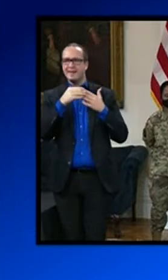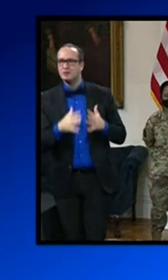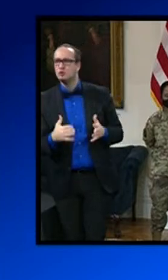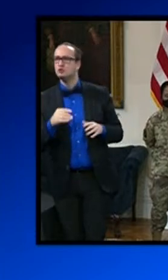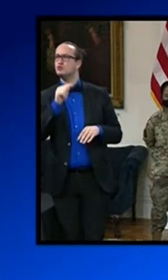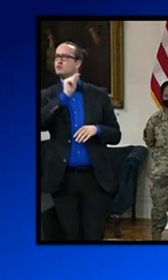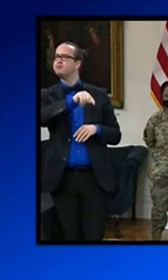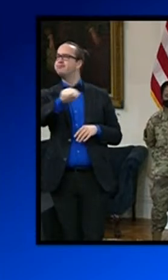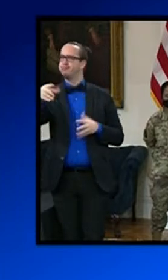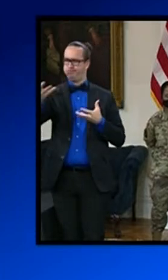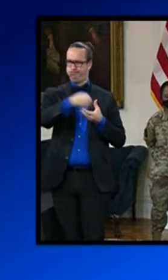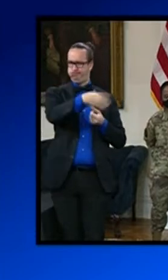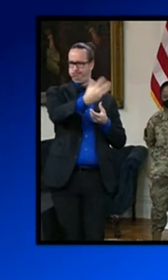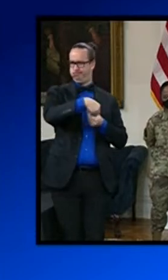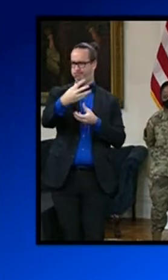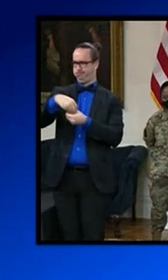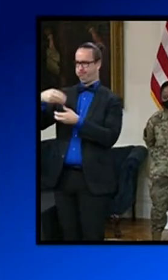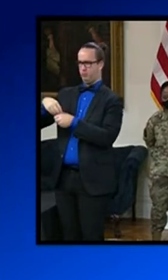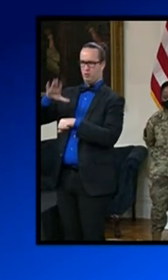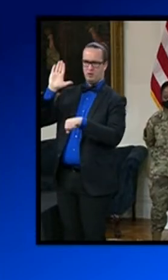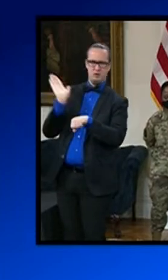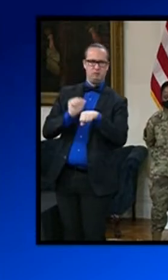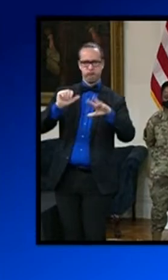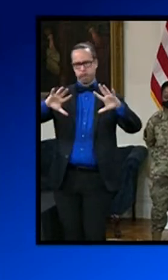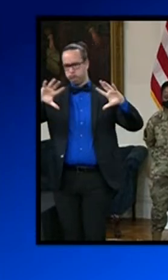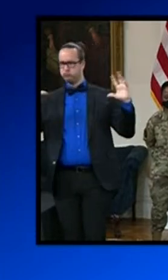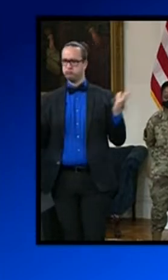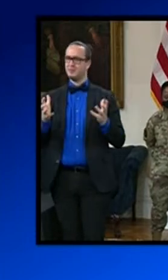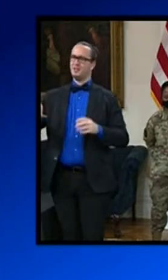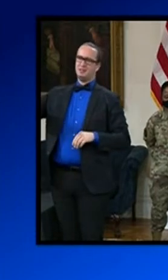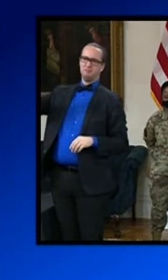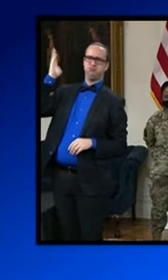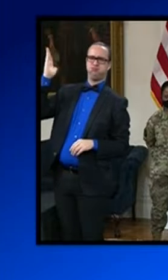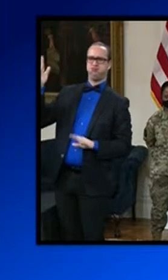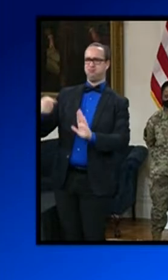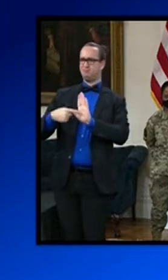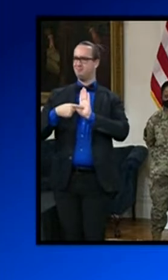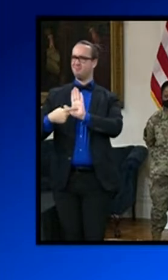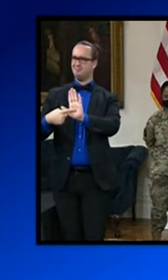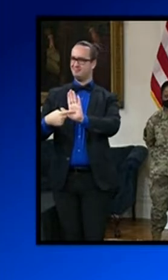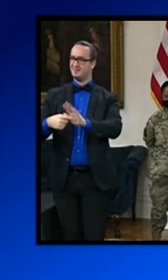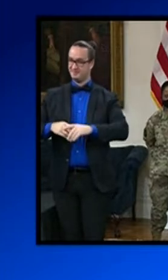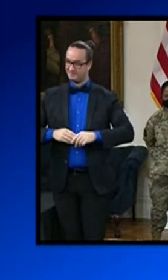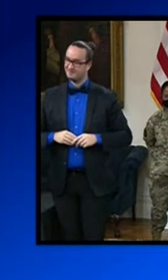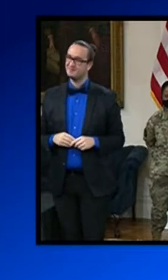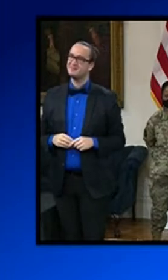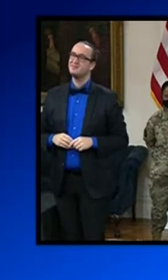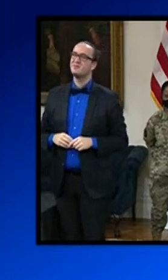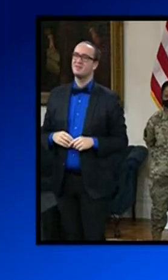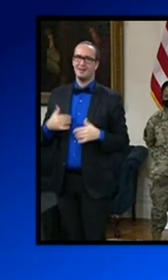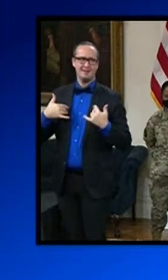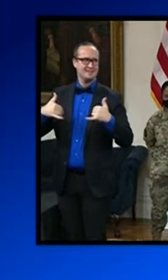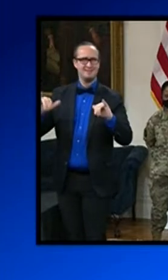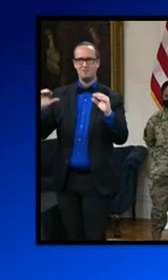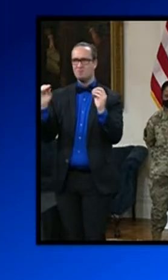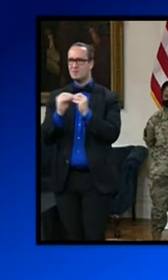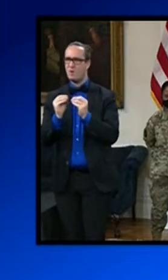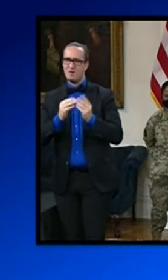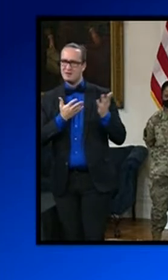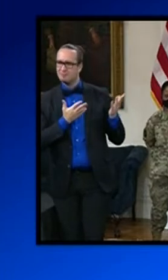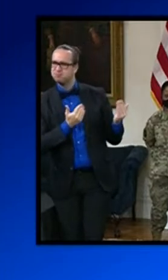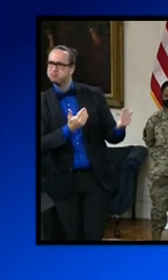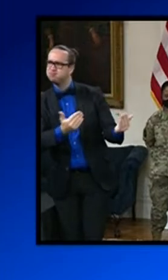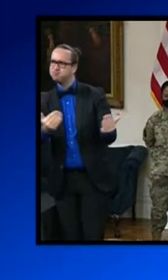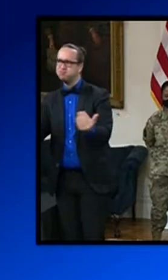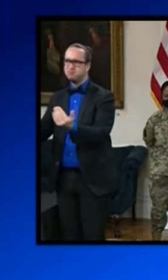more ambassadors over the coming weeks to continue this public information effort to promote vaccine confidence.